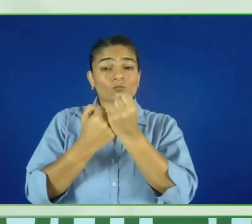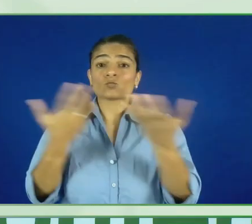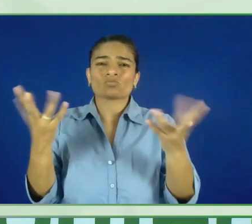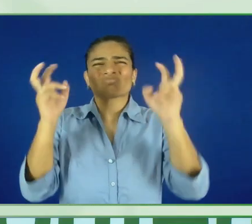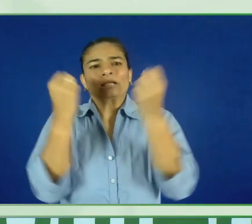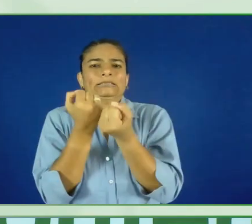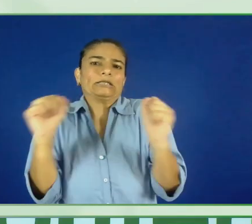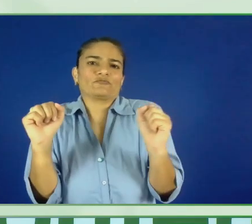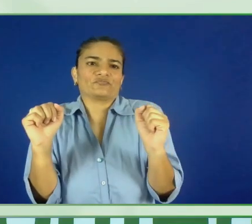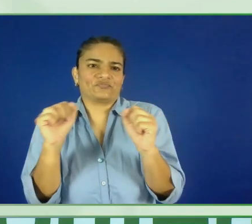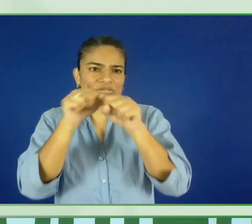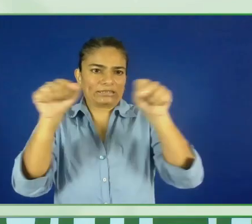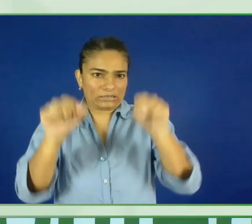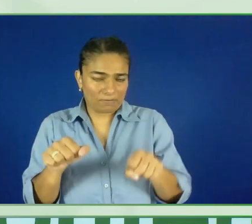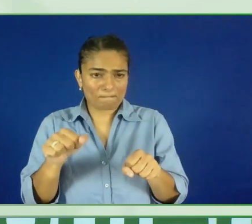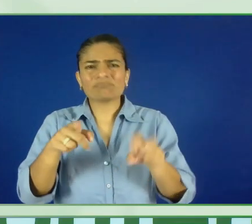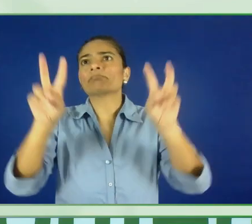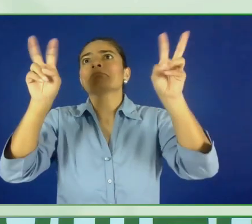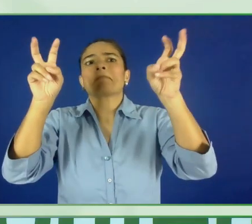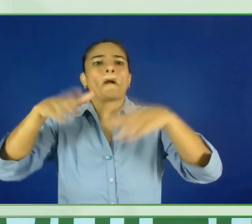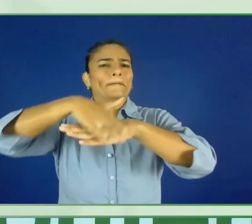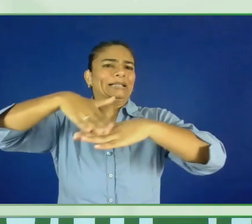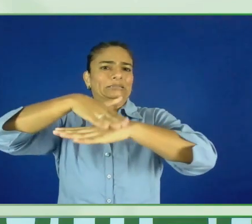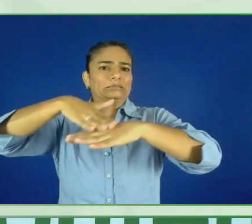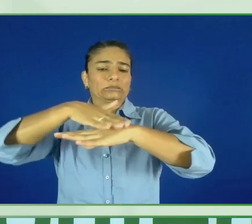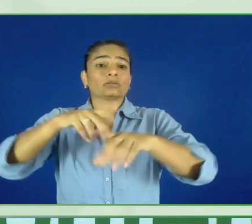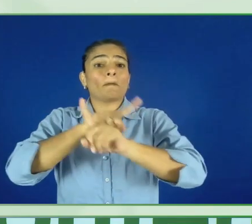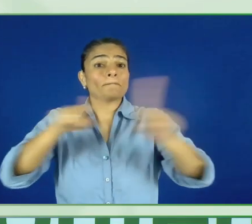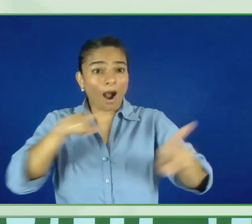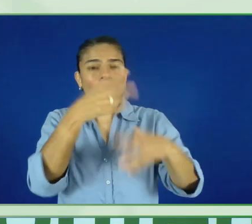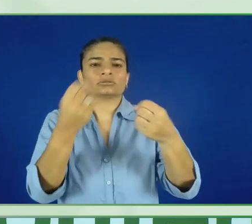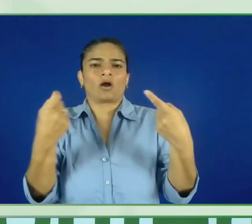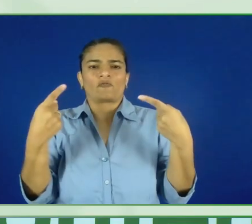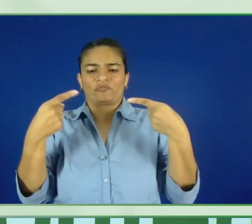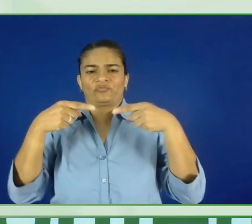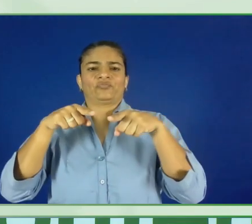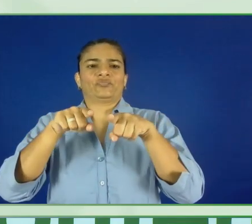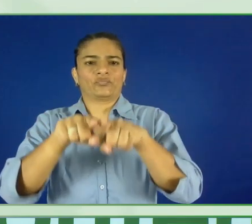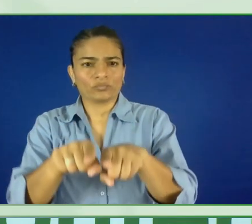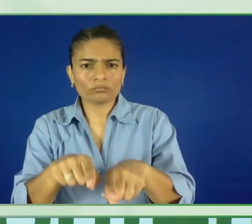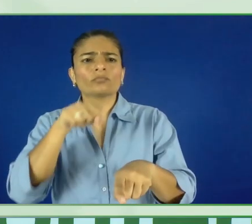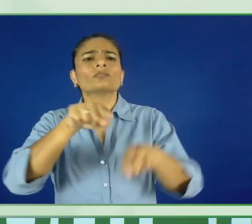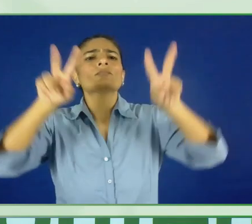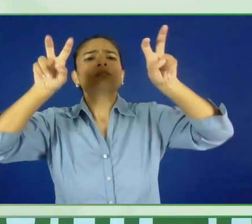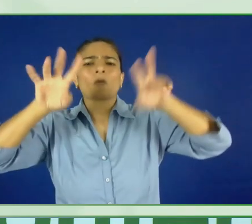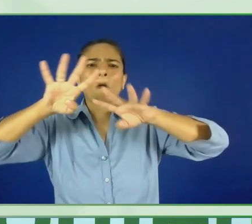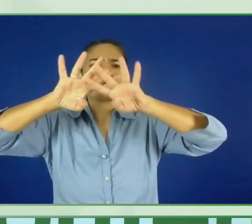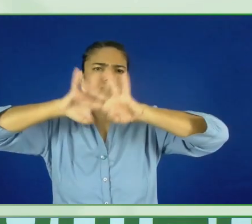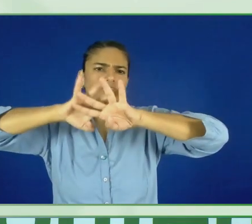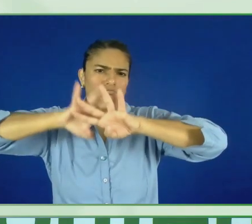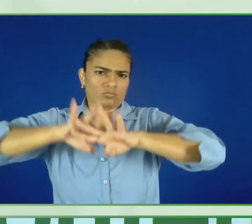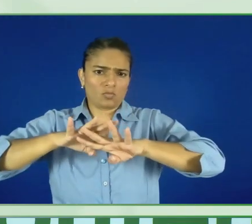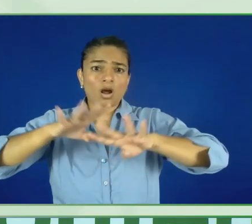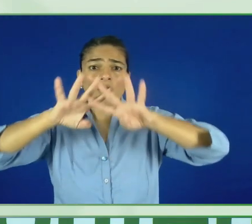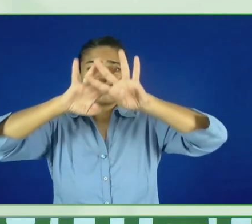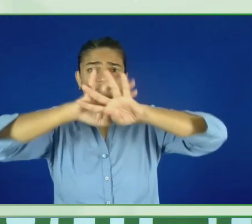what we call filters. And one example of filter is hate speech. So example, we make sure that hate speech